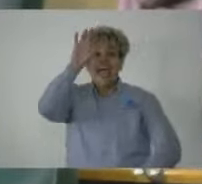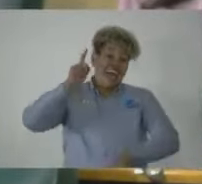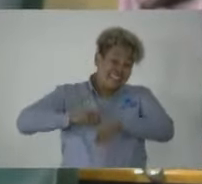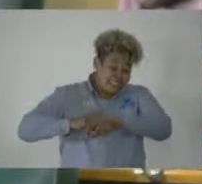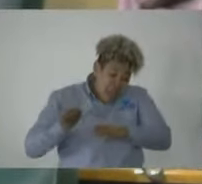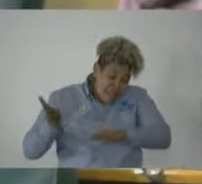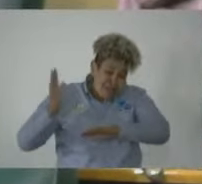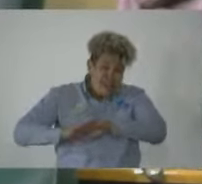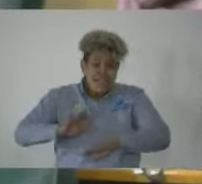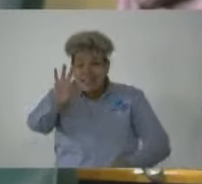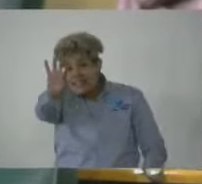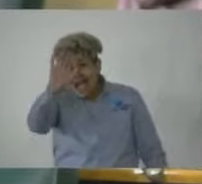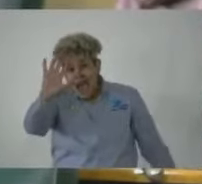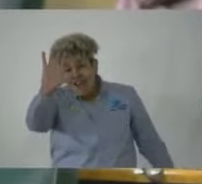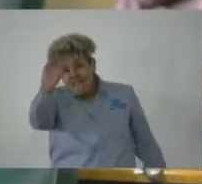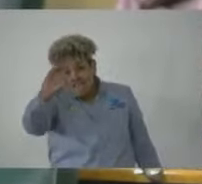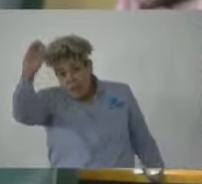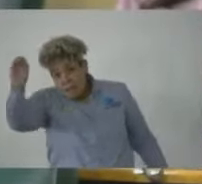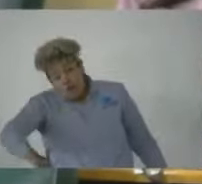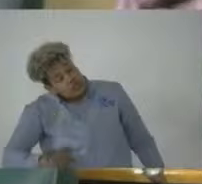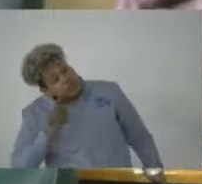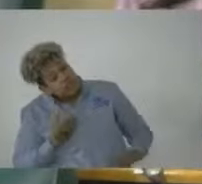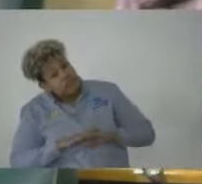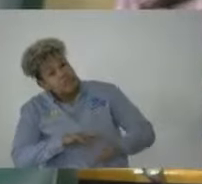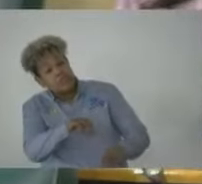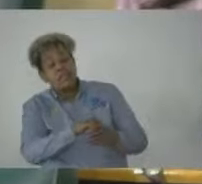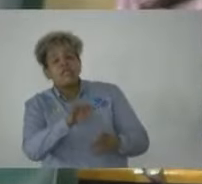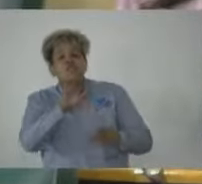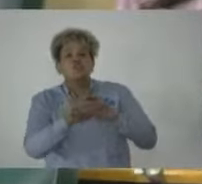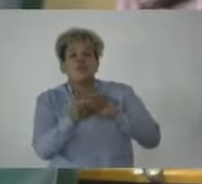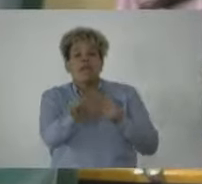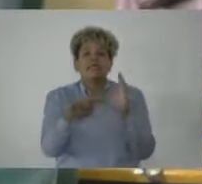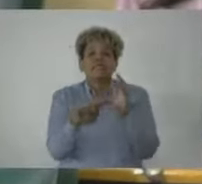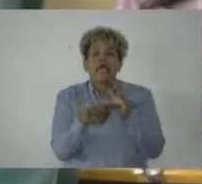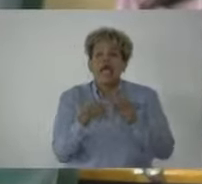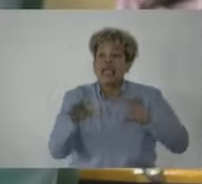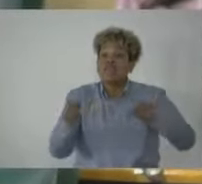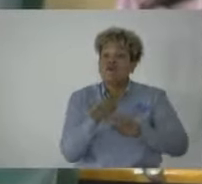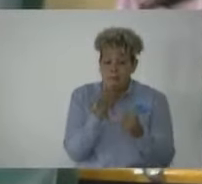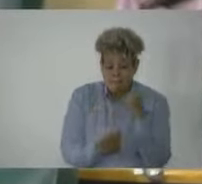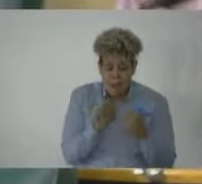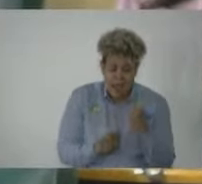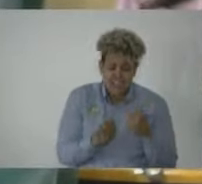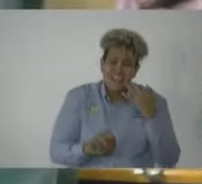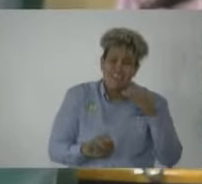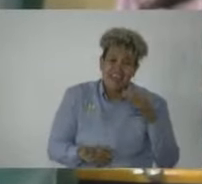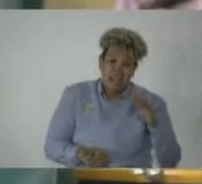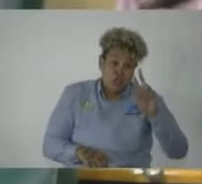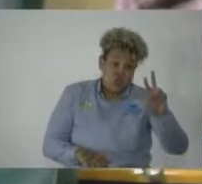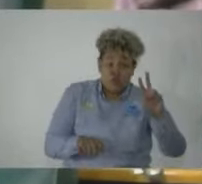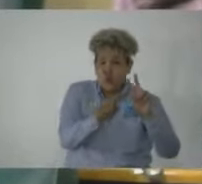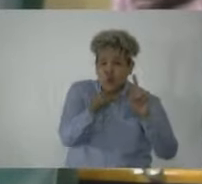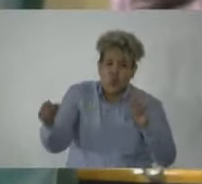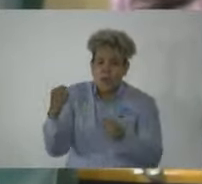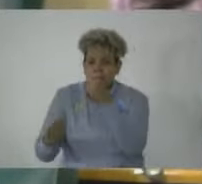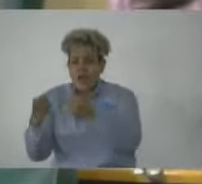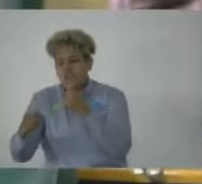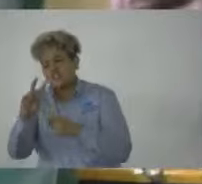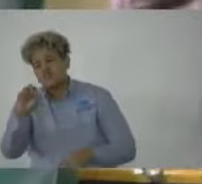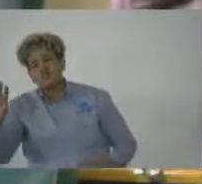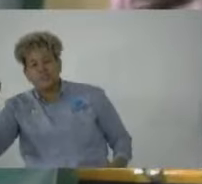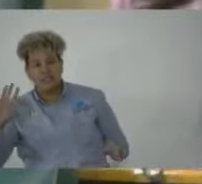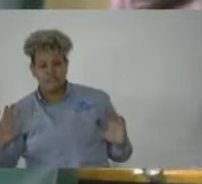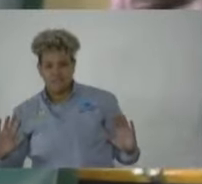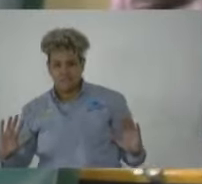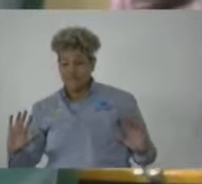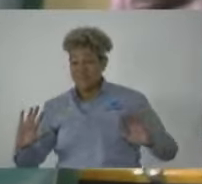increase, 950% increase in Jamaica's debt from March of 1992 to March of 2007.